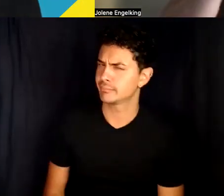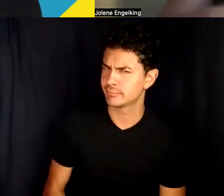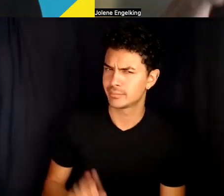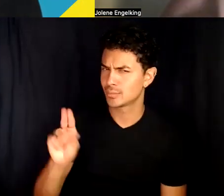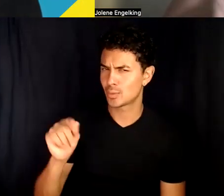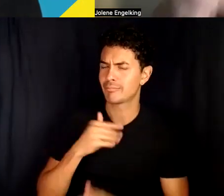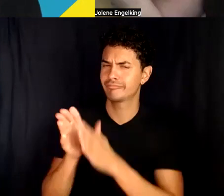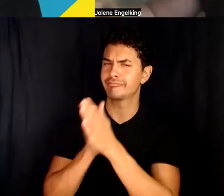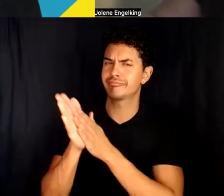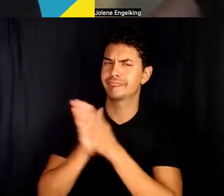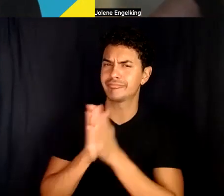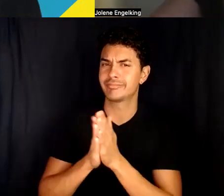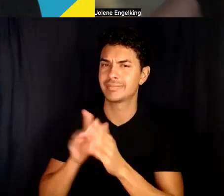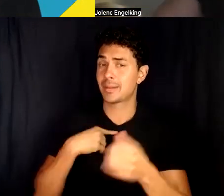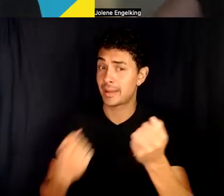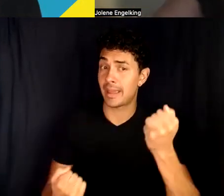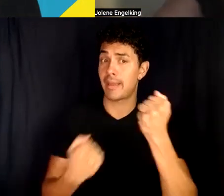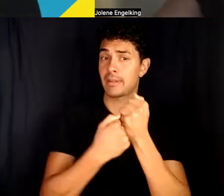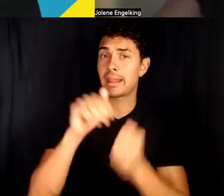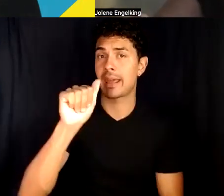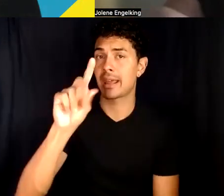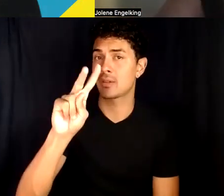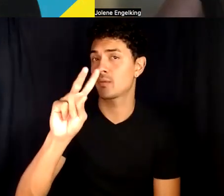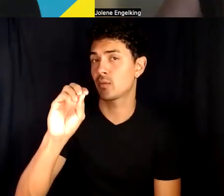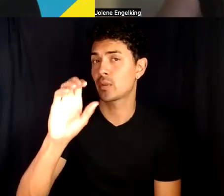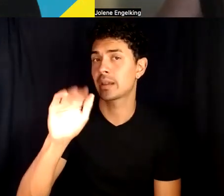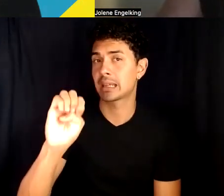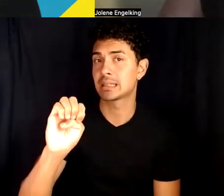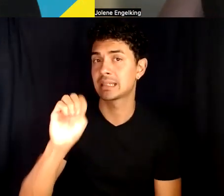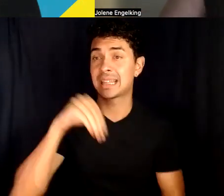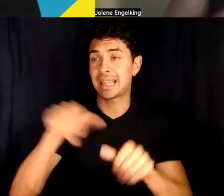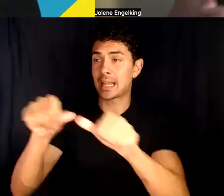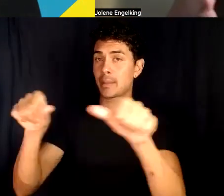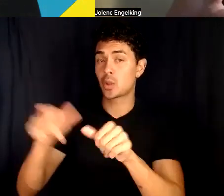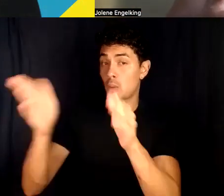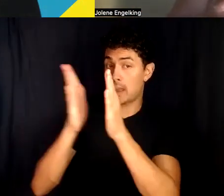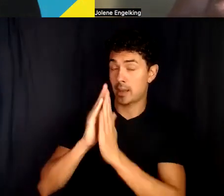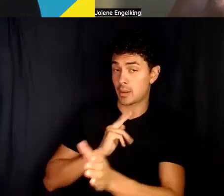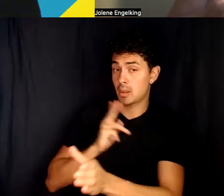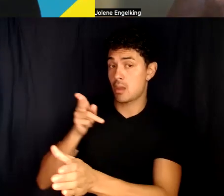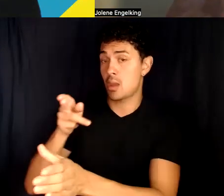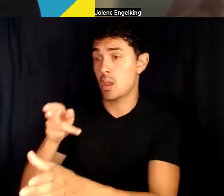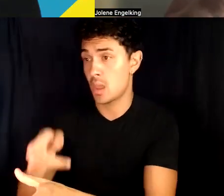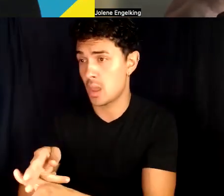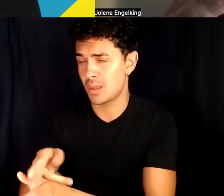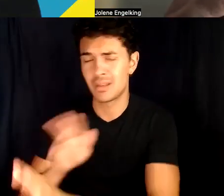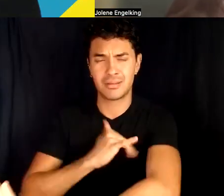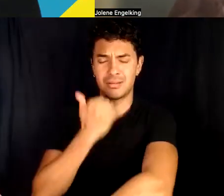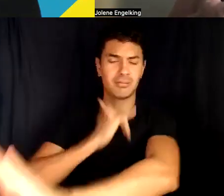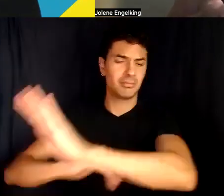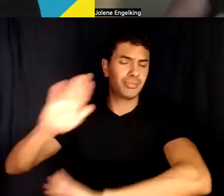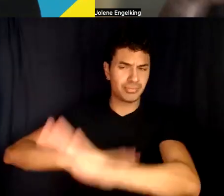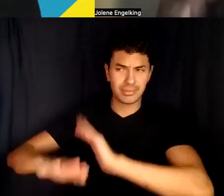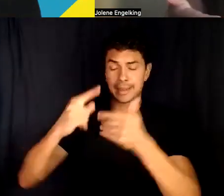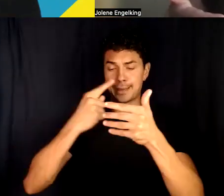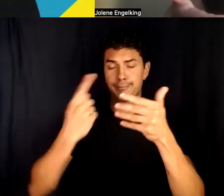advocating for the very things that she needs to be advocating for within this space, right? And how so it seems like whether or not, you know, our Indigenous people within meetings